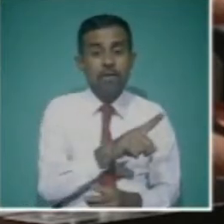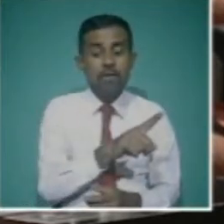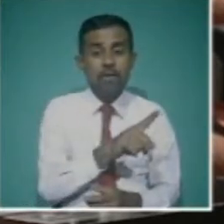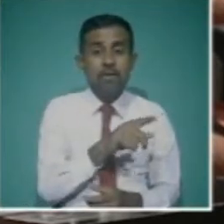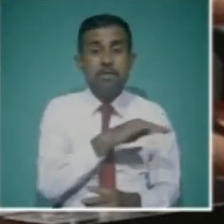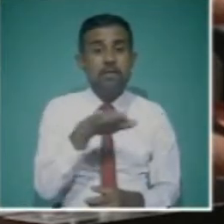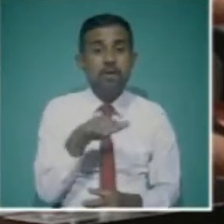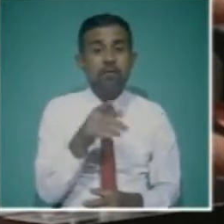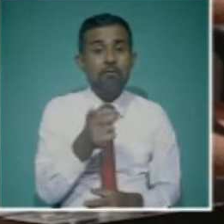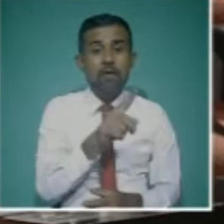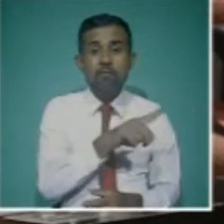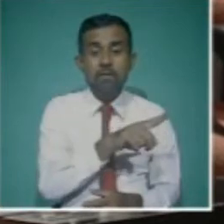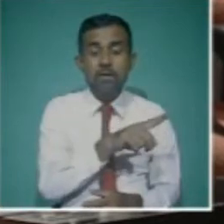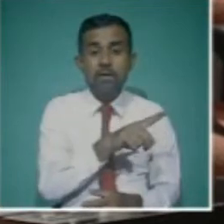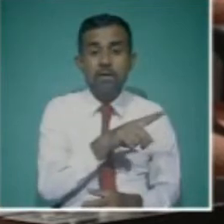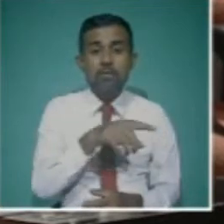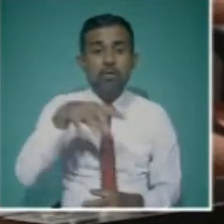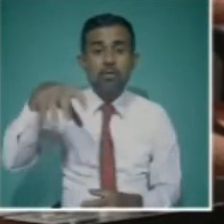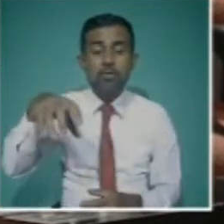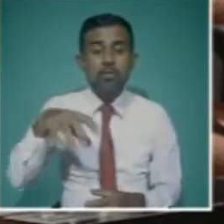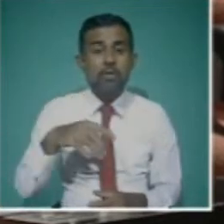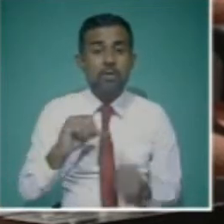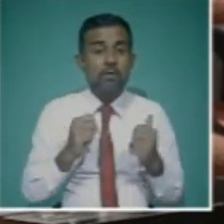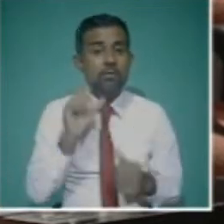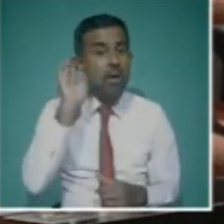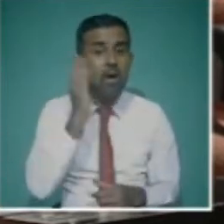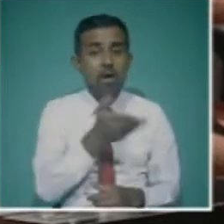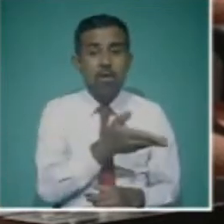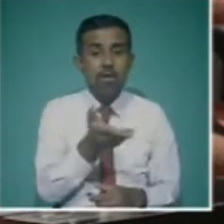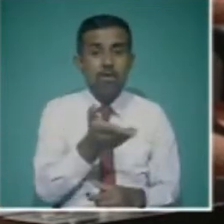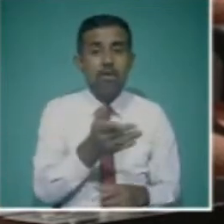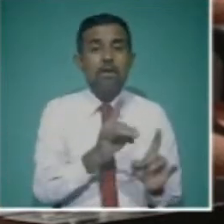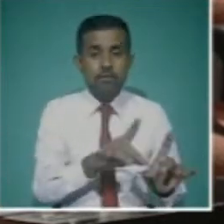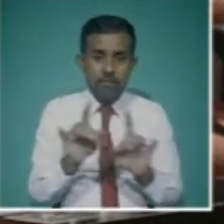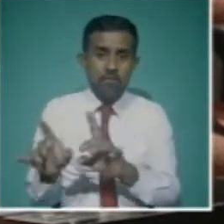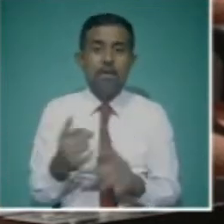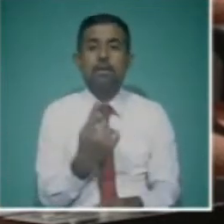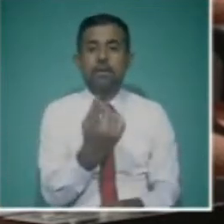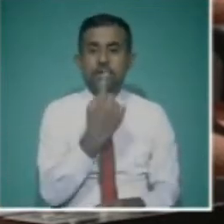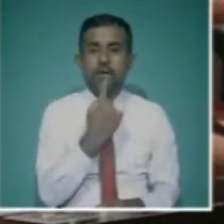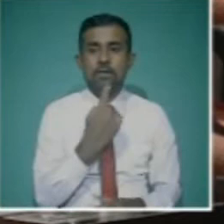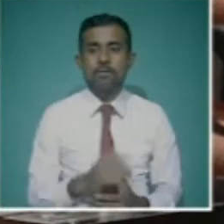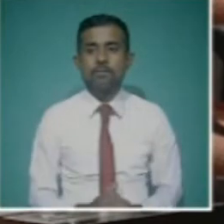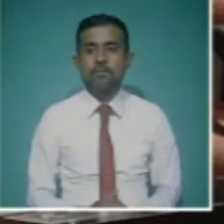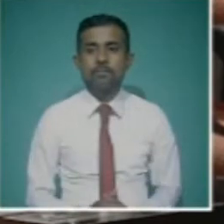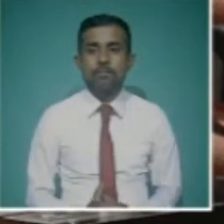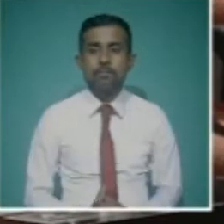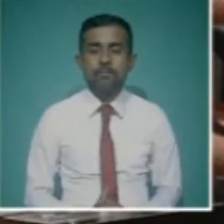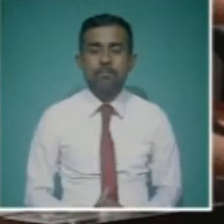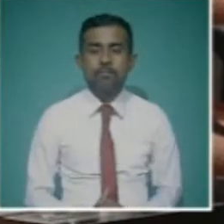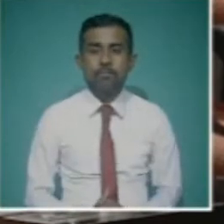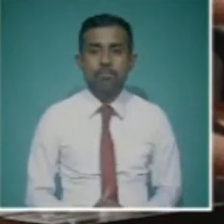this island, and they will tell you the same thing today, that they are far worse